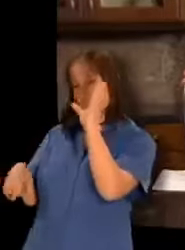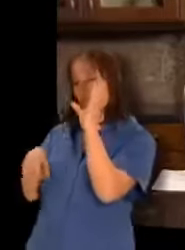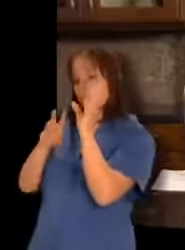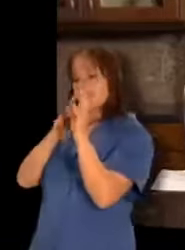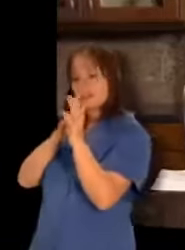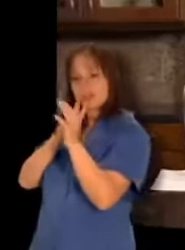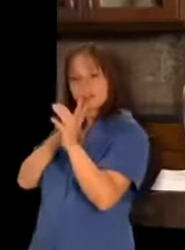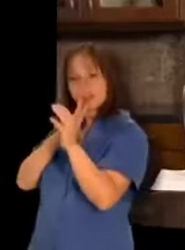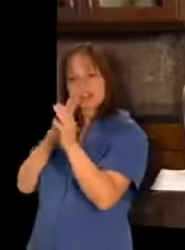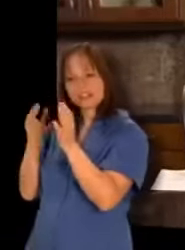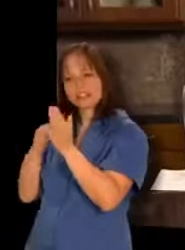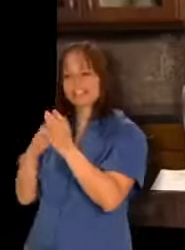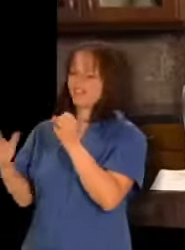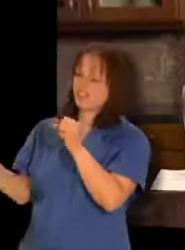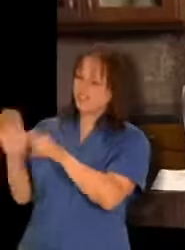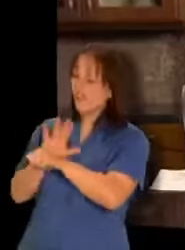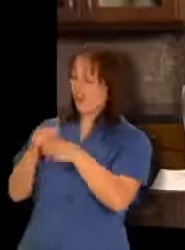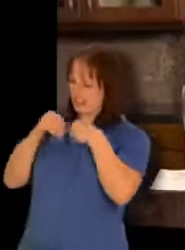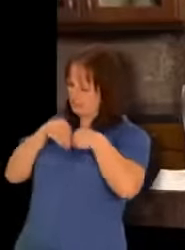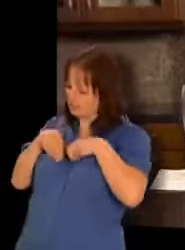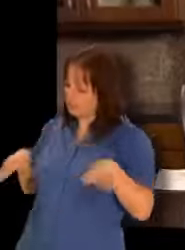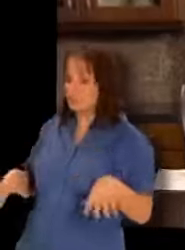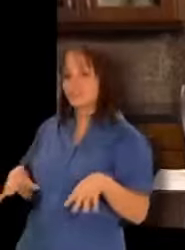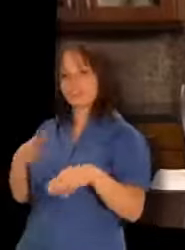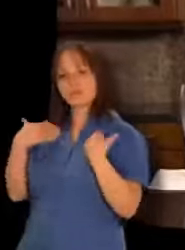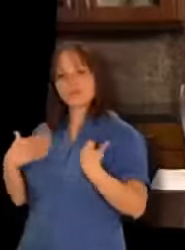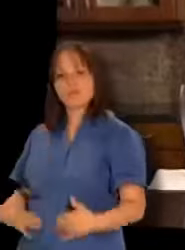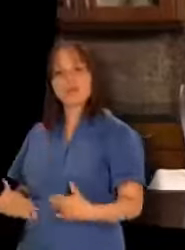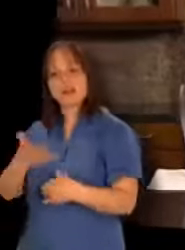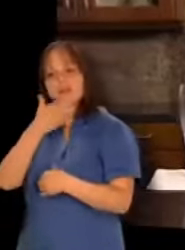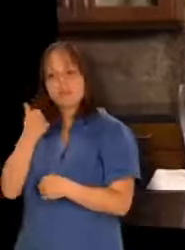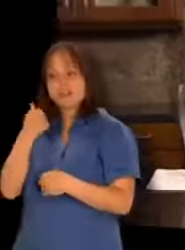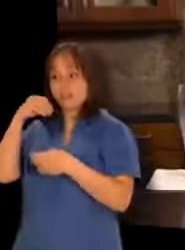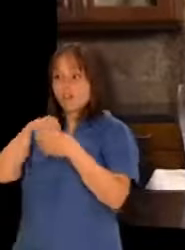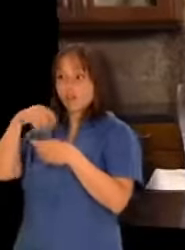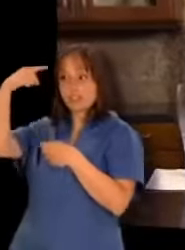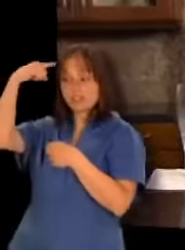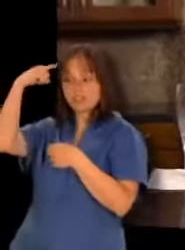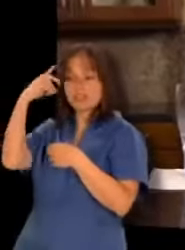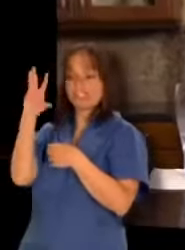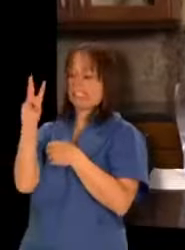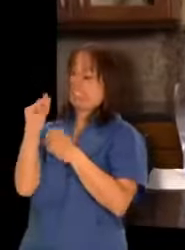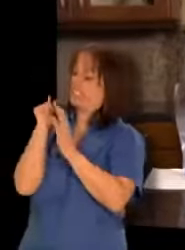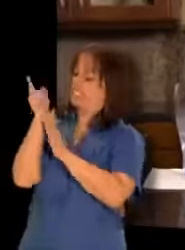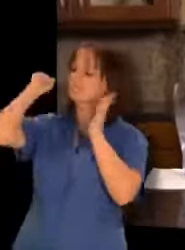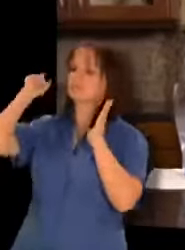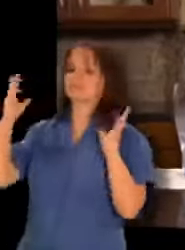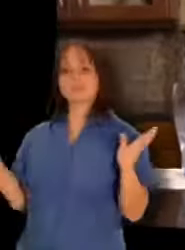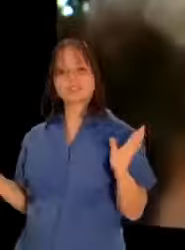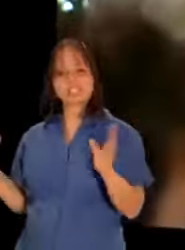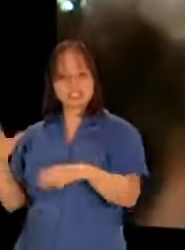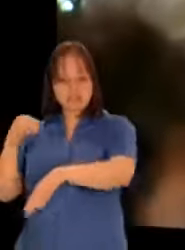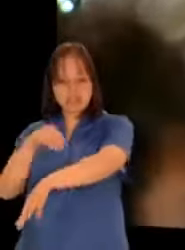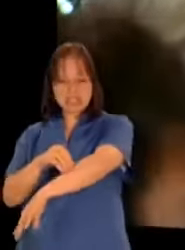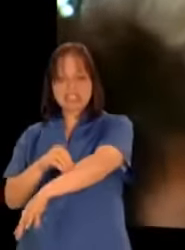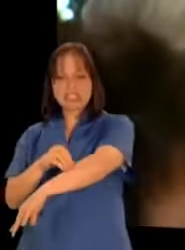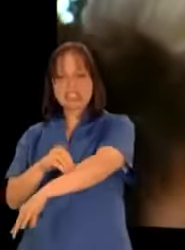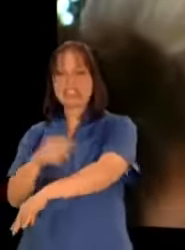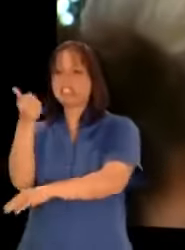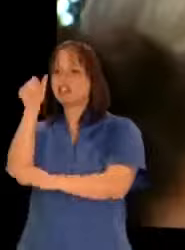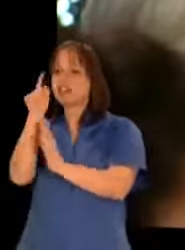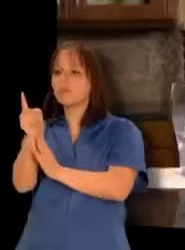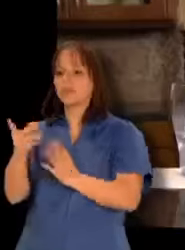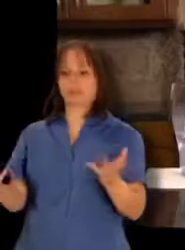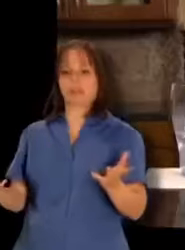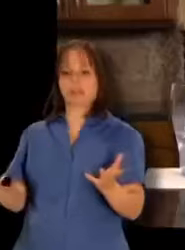basis, it's hydrating the body better. This water will actually reach the brain in 60 seconds, every part of the skin in 10 minutes. It